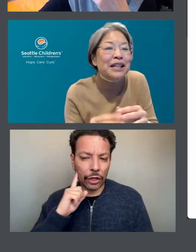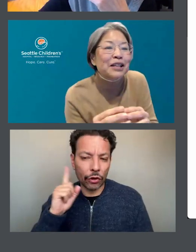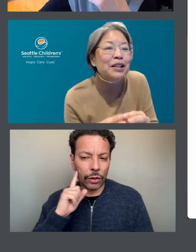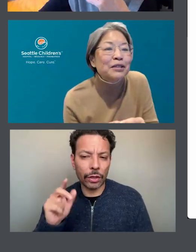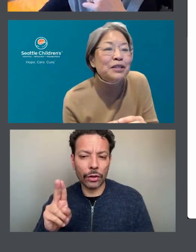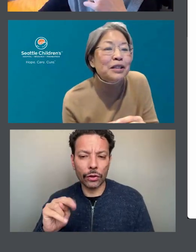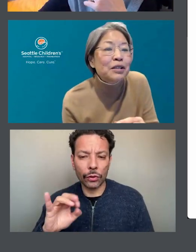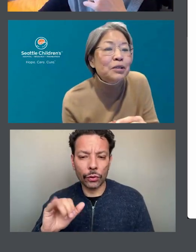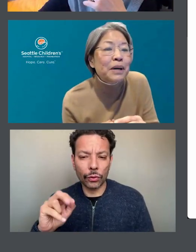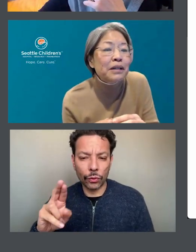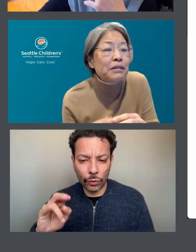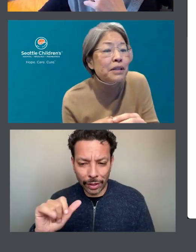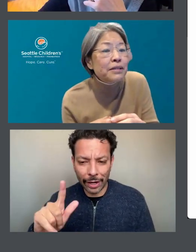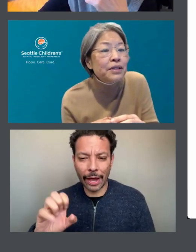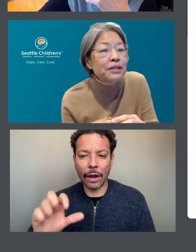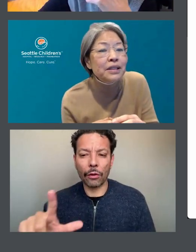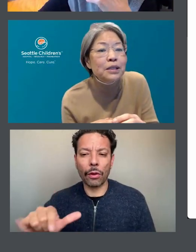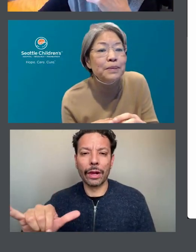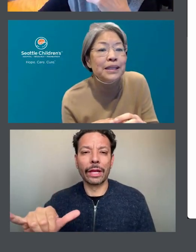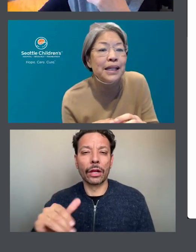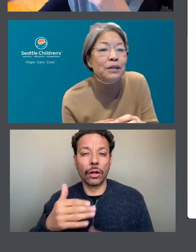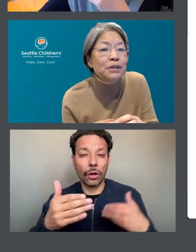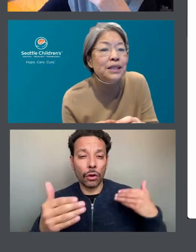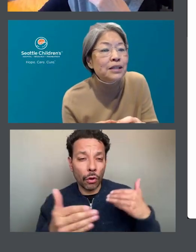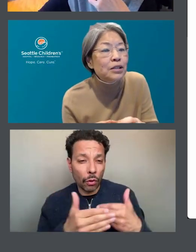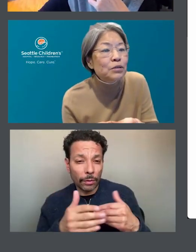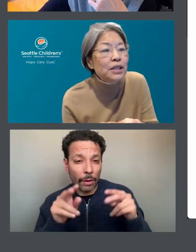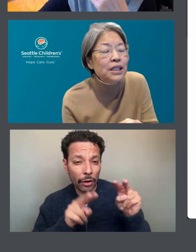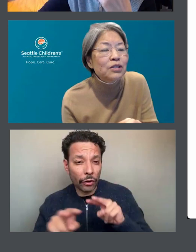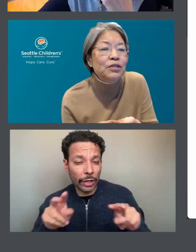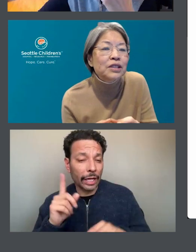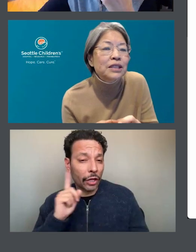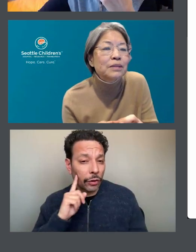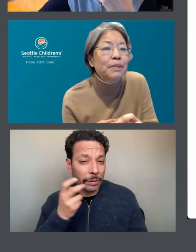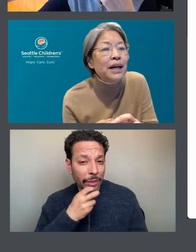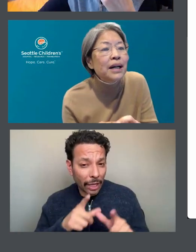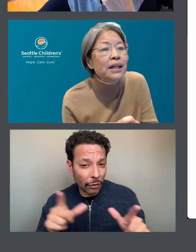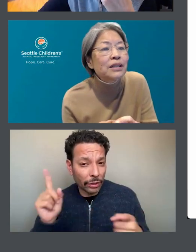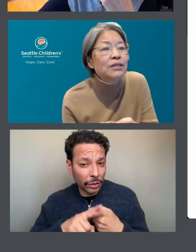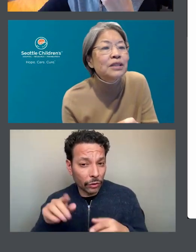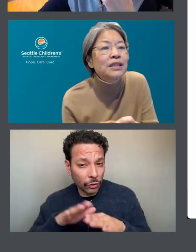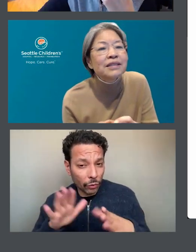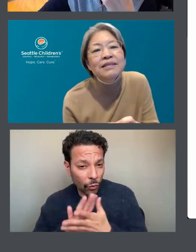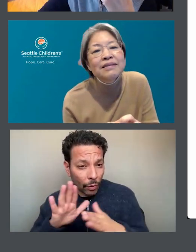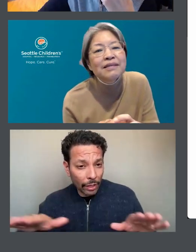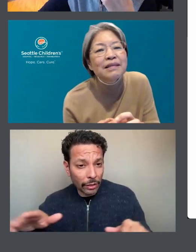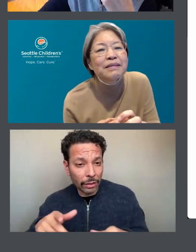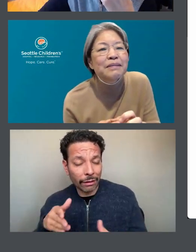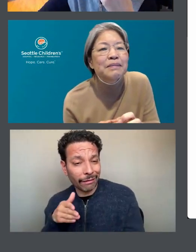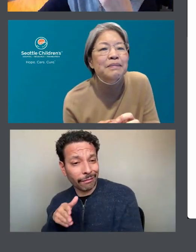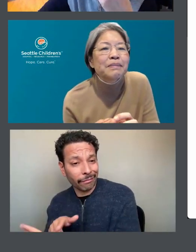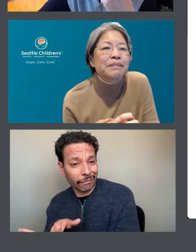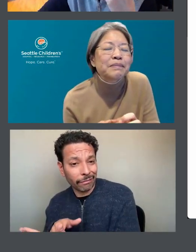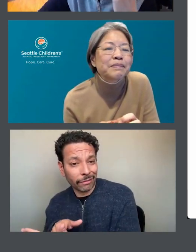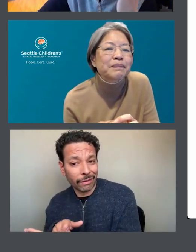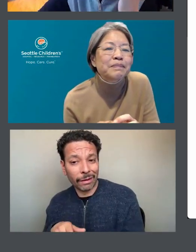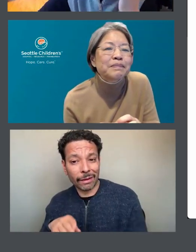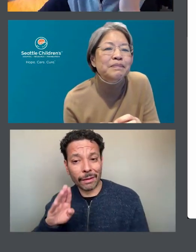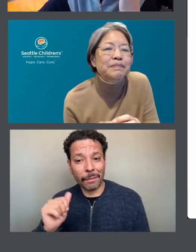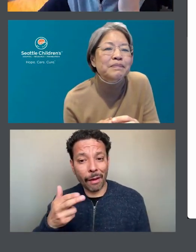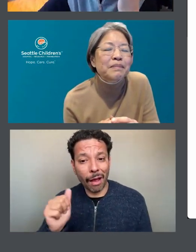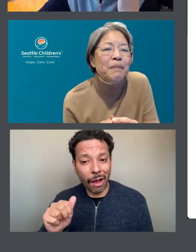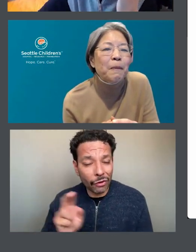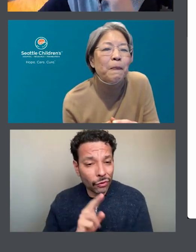unilaterally. So close monitoring of hearing and speech language until school age versus BAHA use?